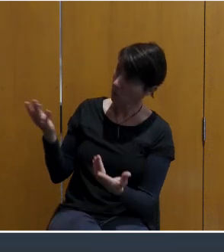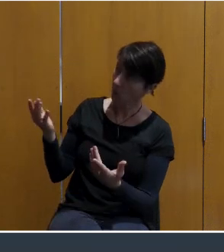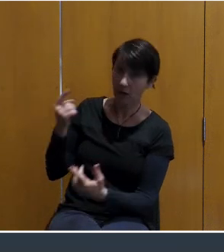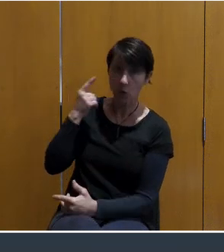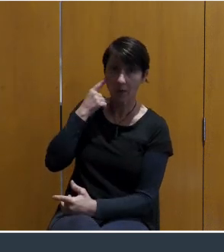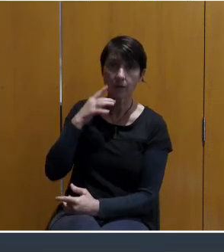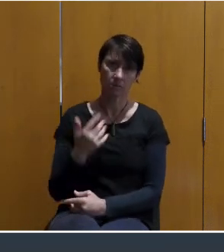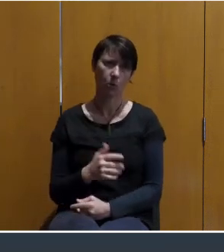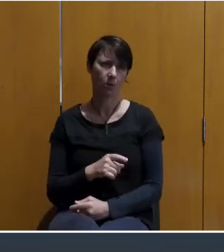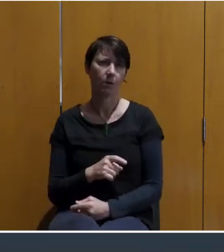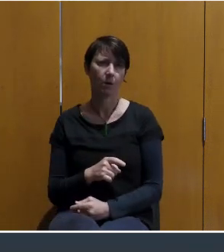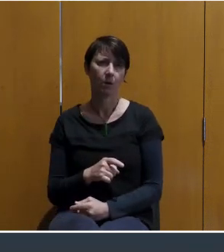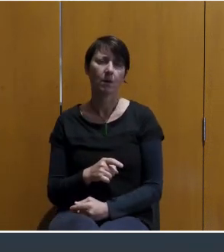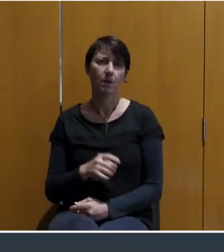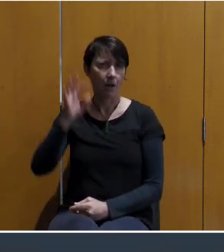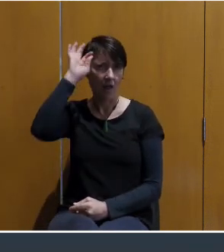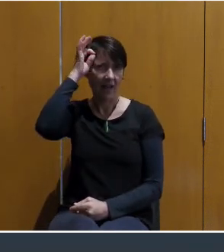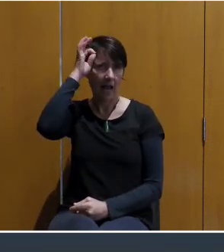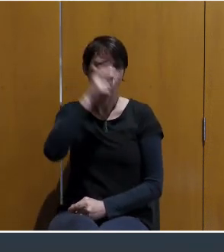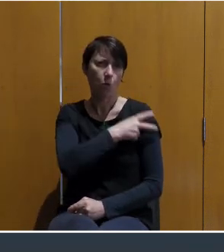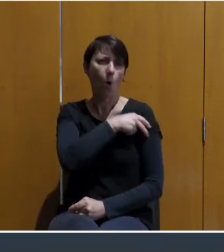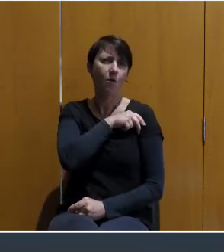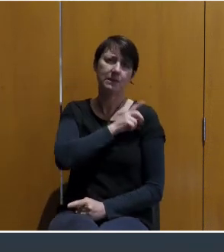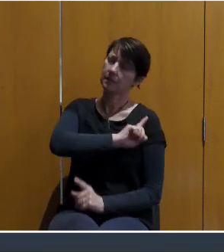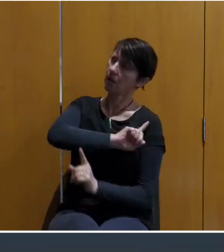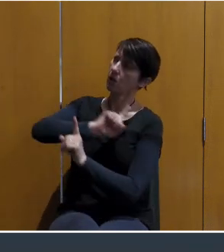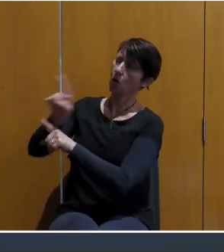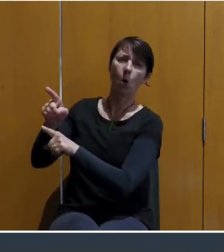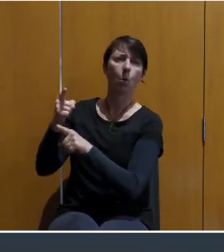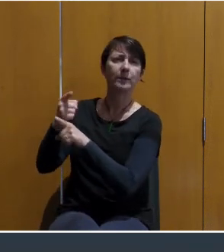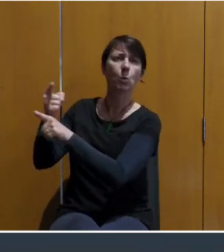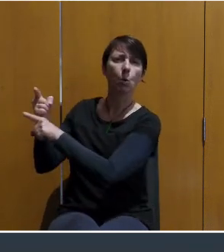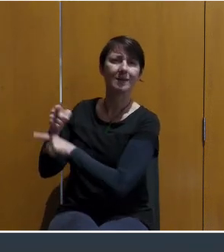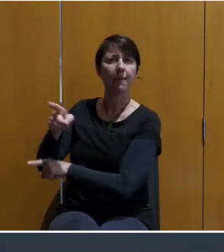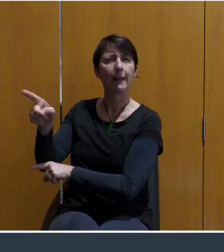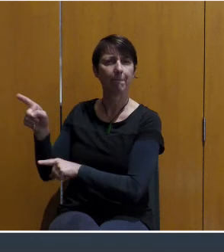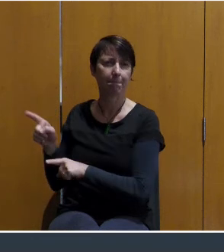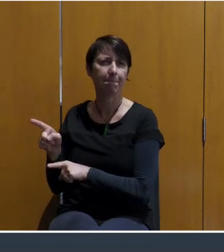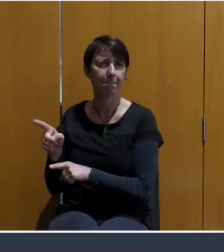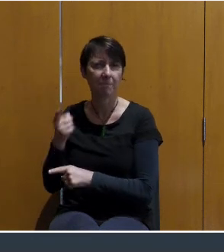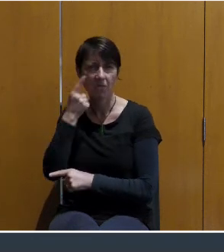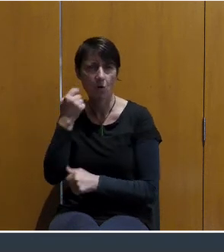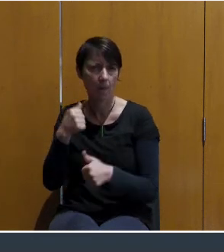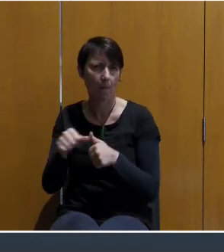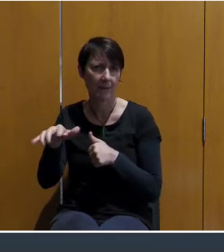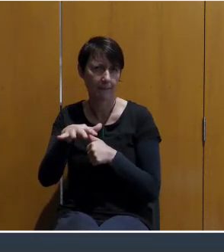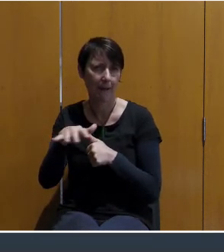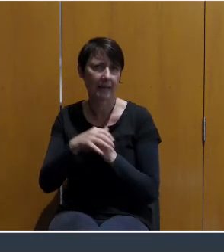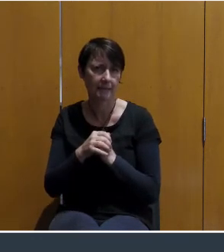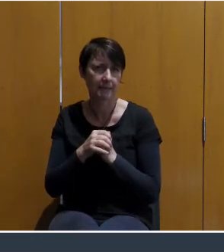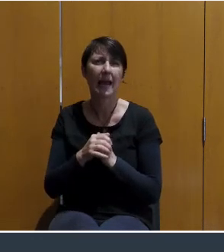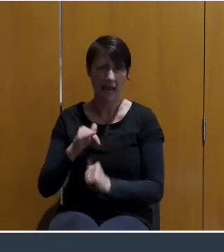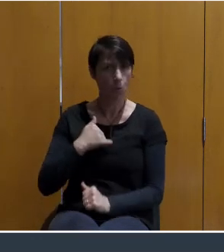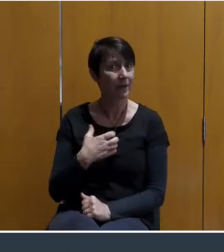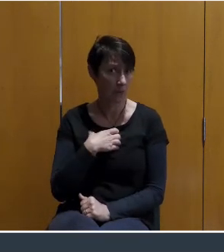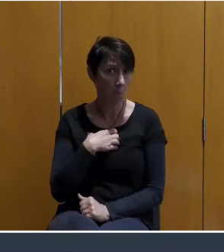officers to partner with relevant organisation in a review and an increase, I think was the general feel, in the number